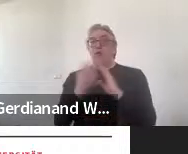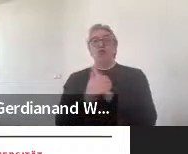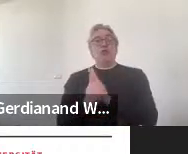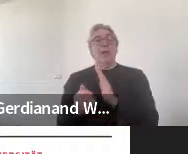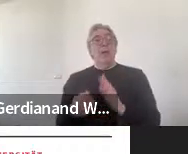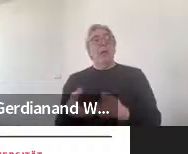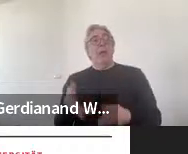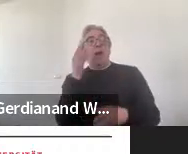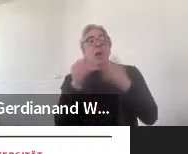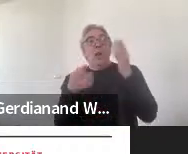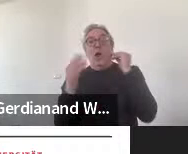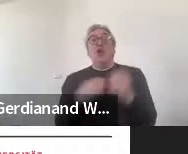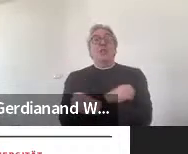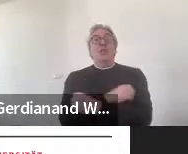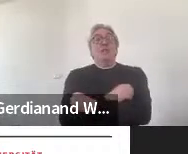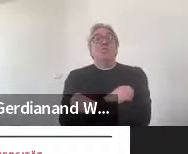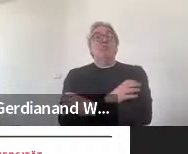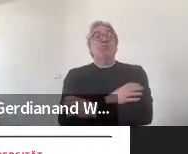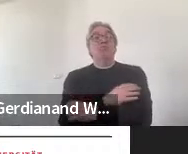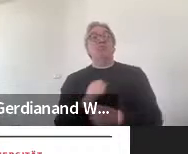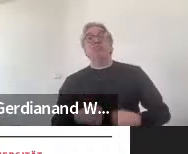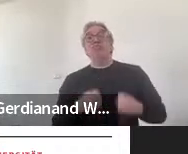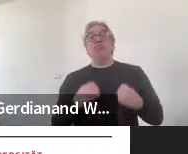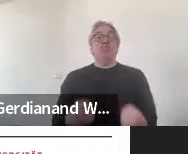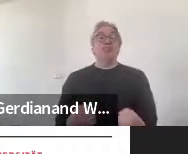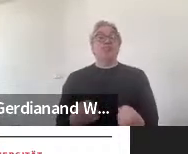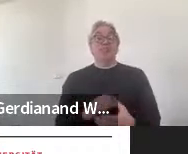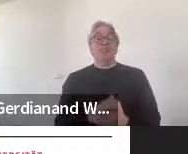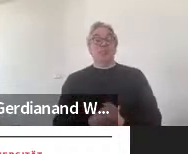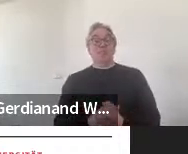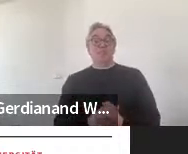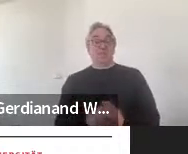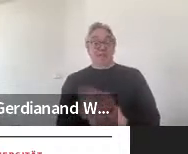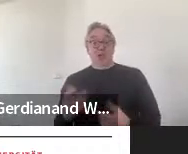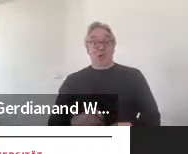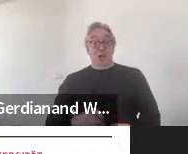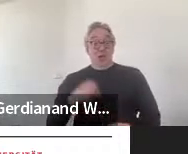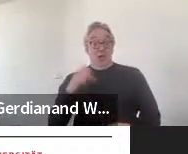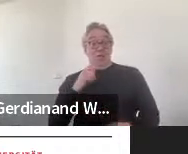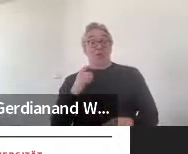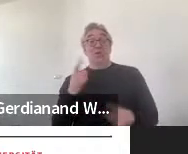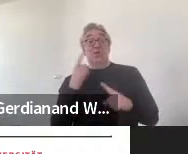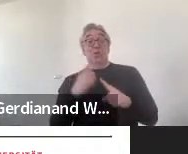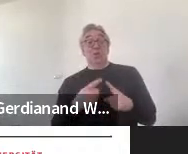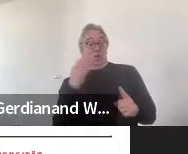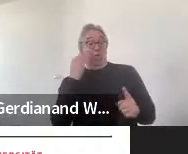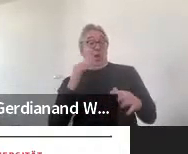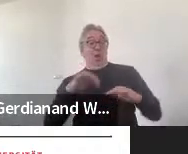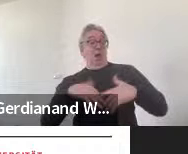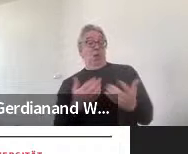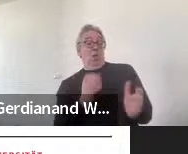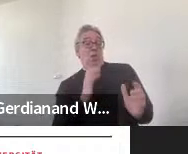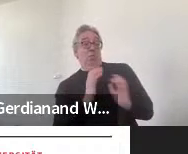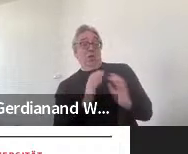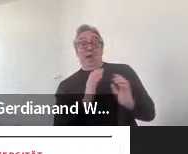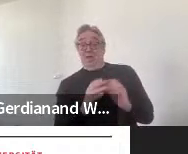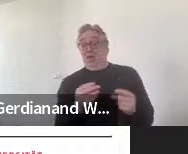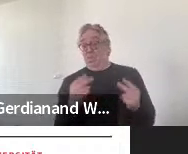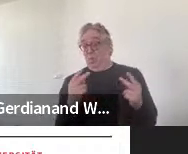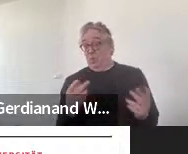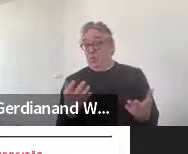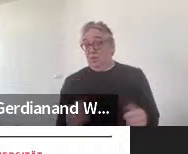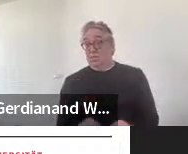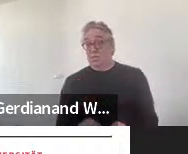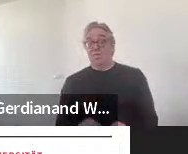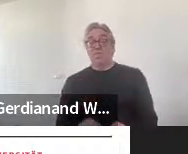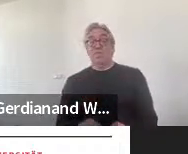Self-confidence and communication skills are needed actually to act in the political sphere. And also the presence of